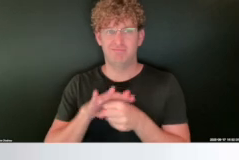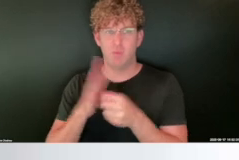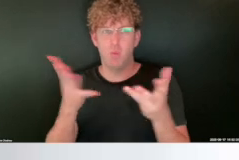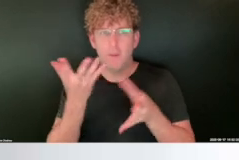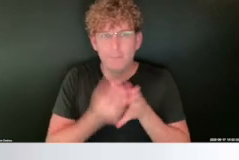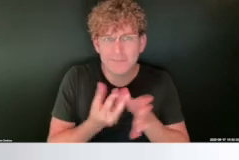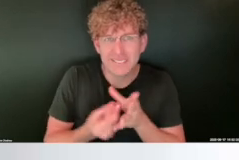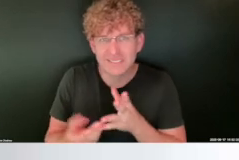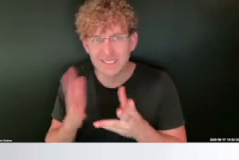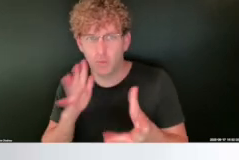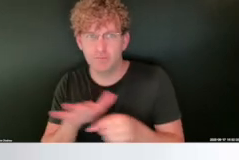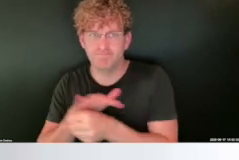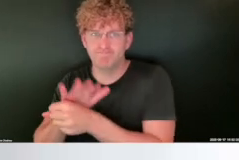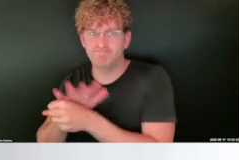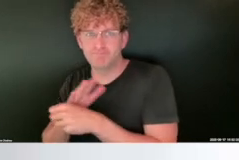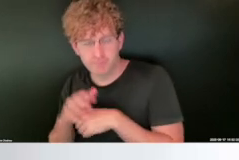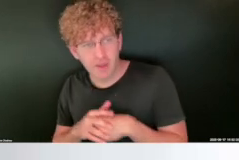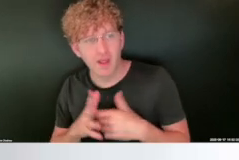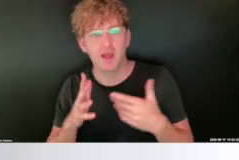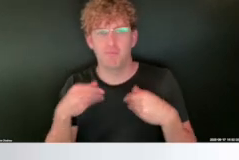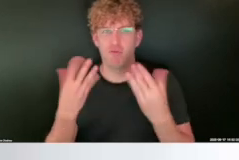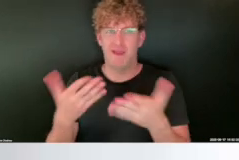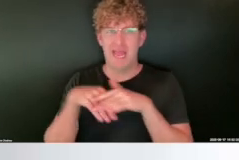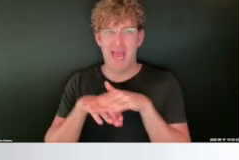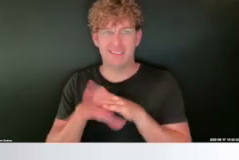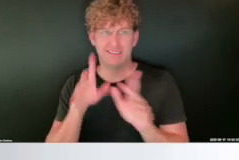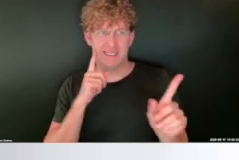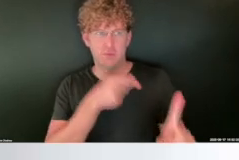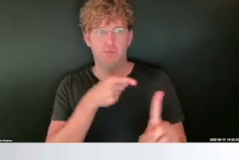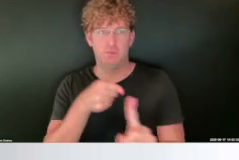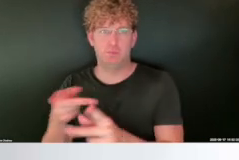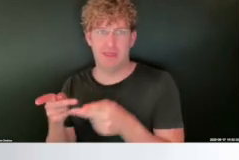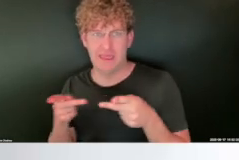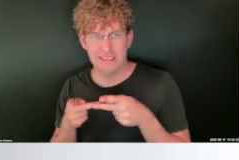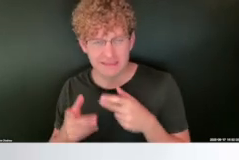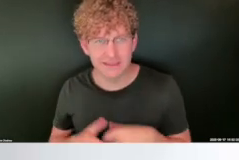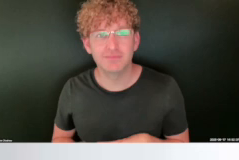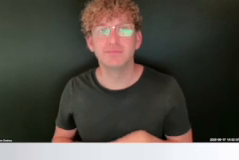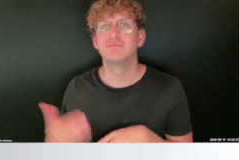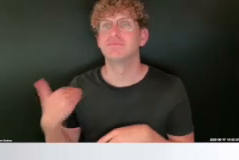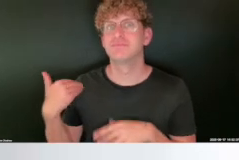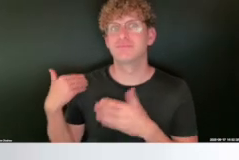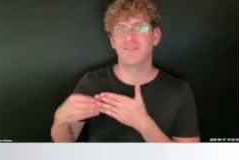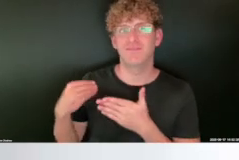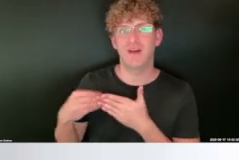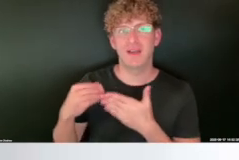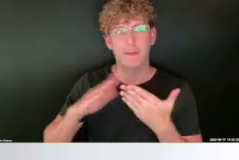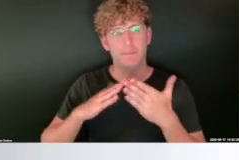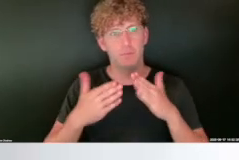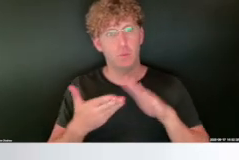community transportation needs assessments as well, but needs assessments efforts have now moved under the Planning and Capacity Building